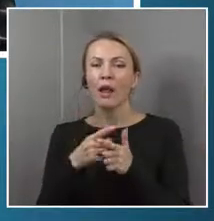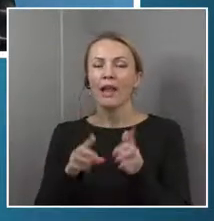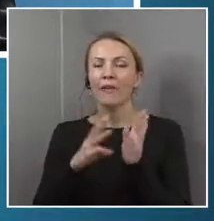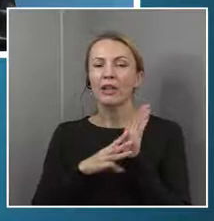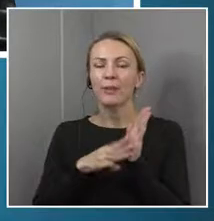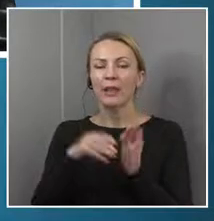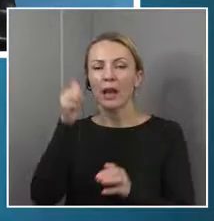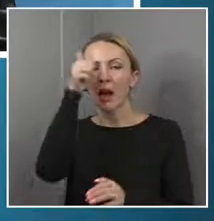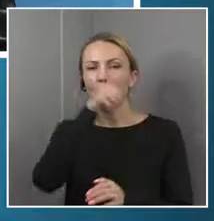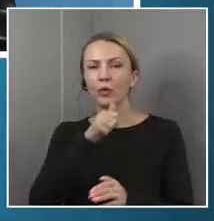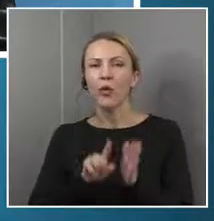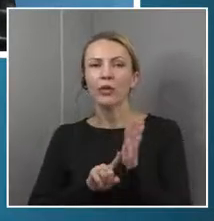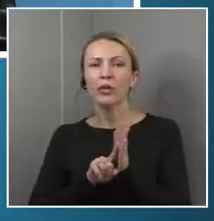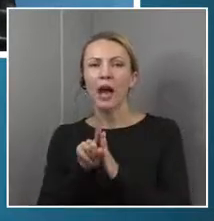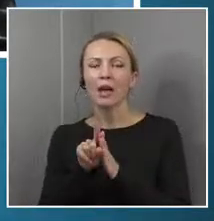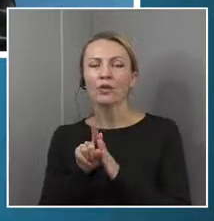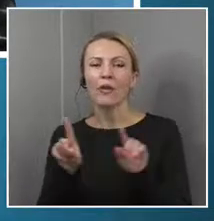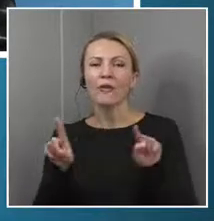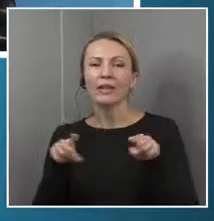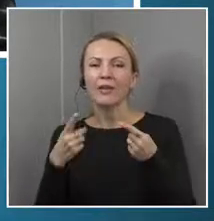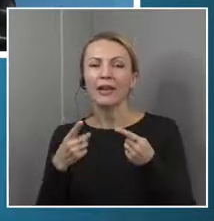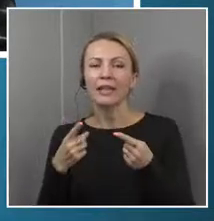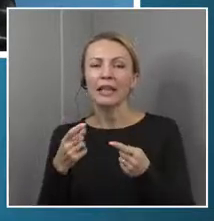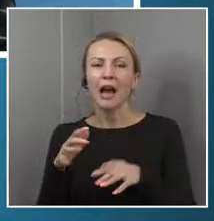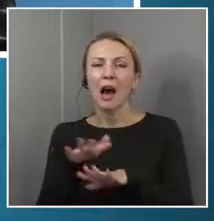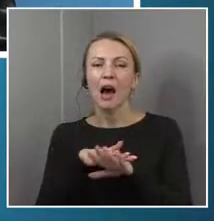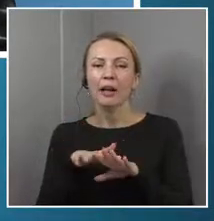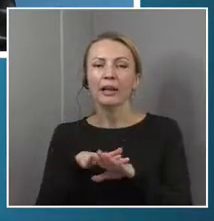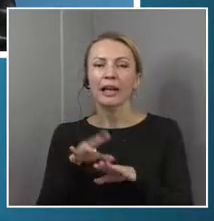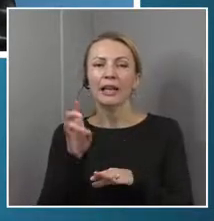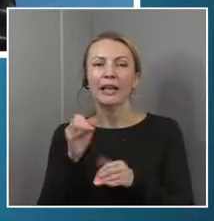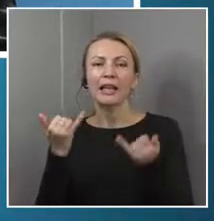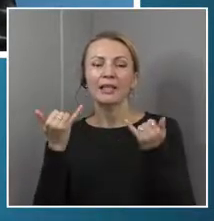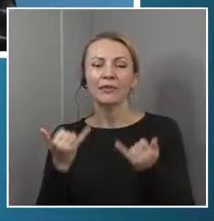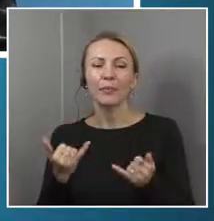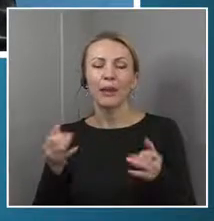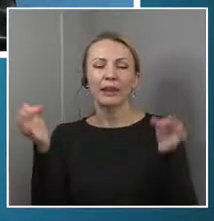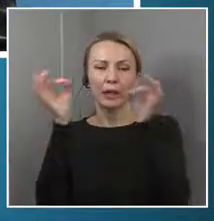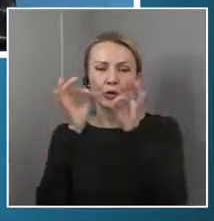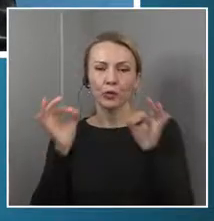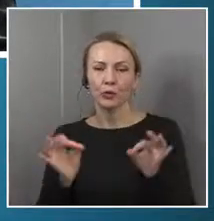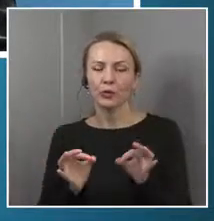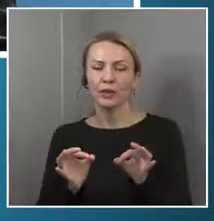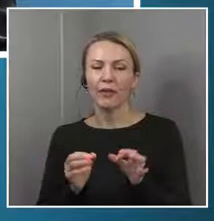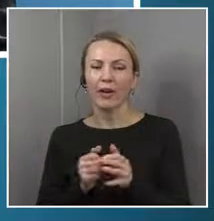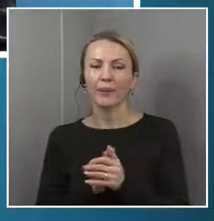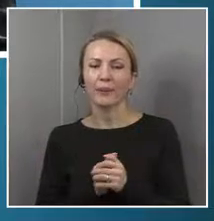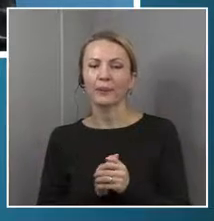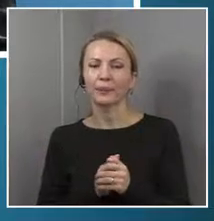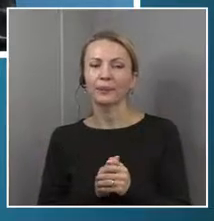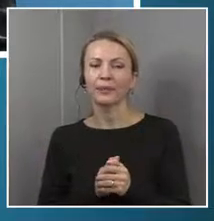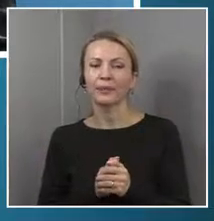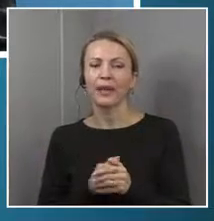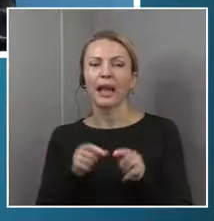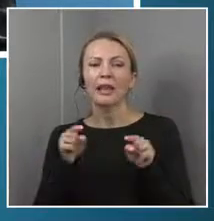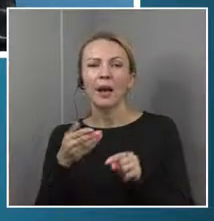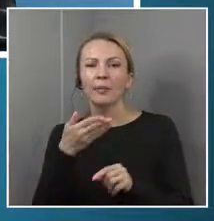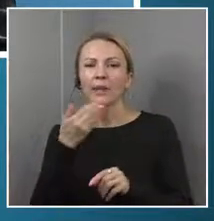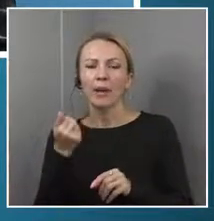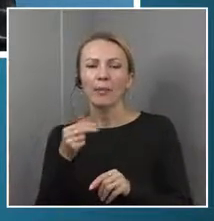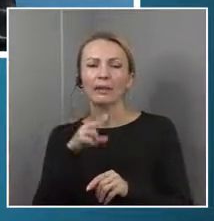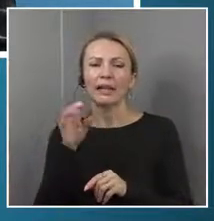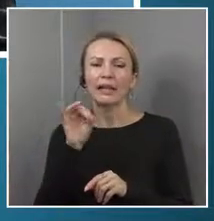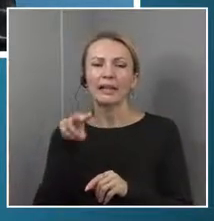any dealers, apparently. So collectors like the Swiss collector Uli Sig had to go to the